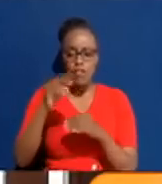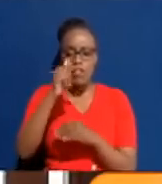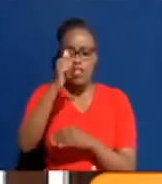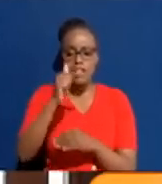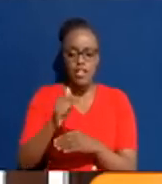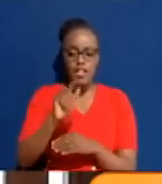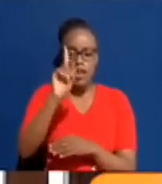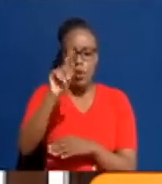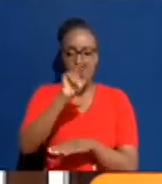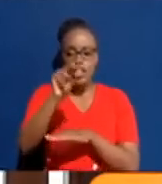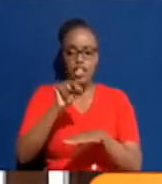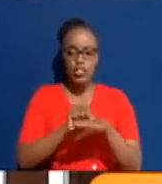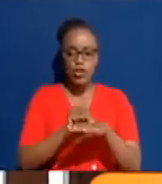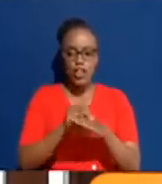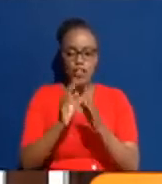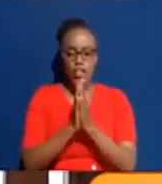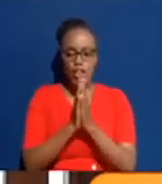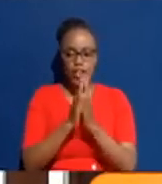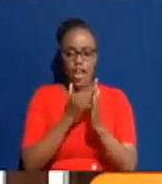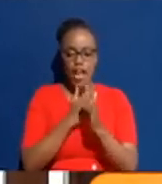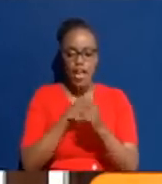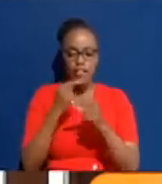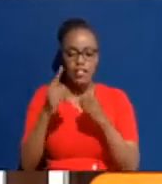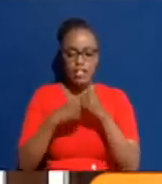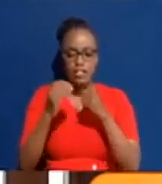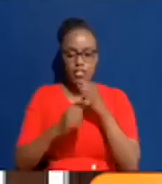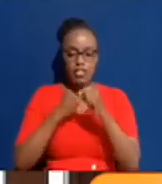nation. And we have lost 60 years.